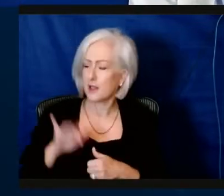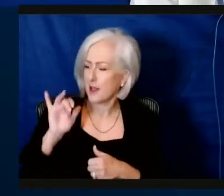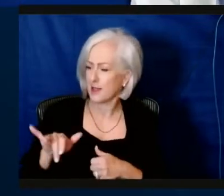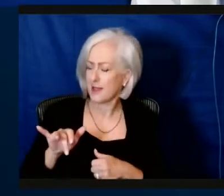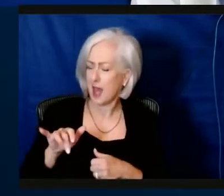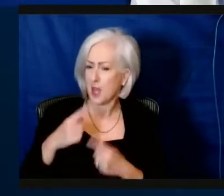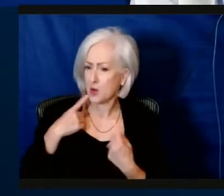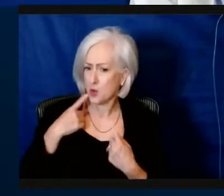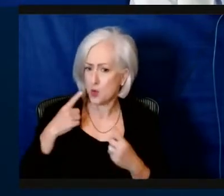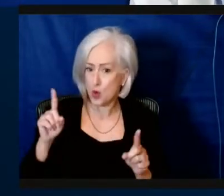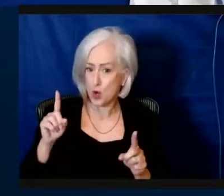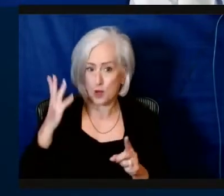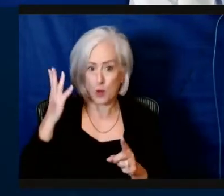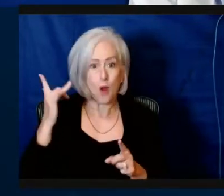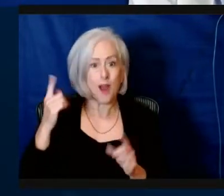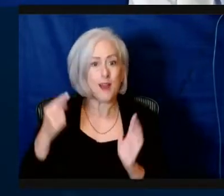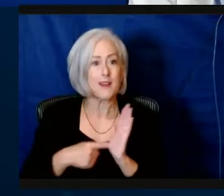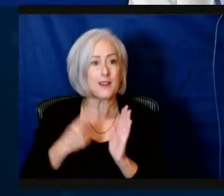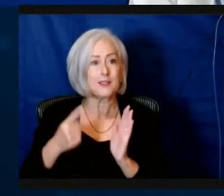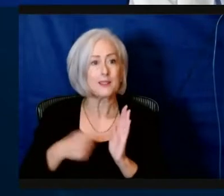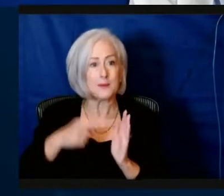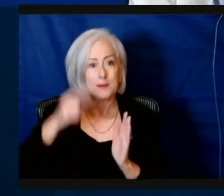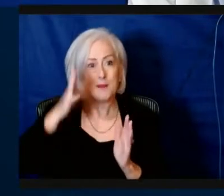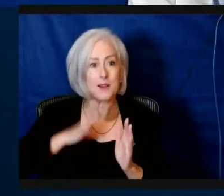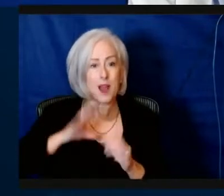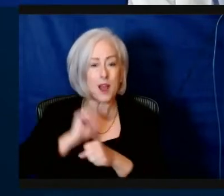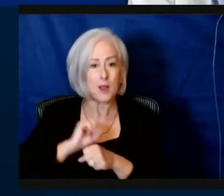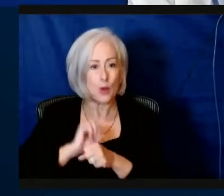long time on the space station, kind of where I want to be. Go ahead.